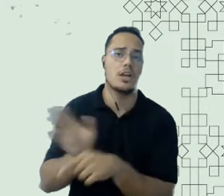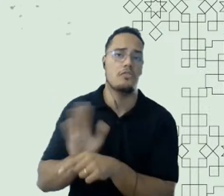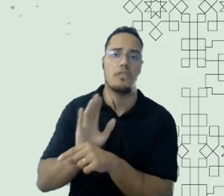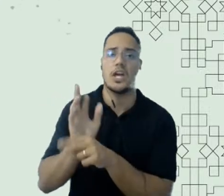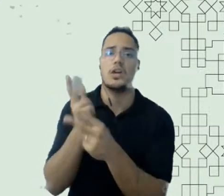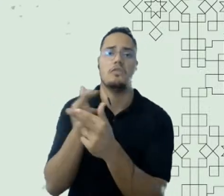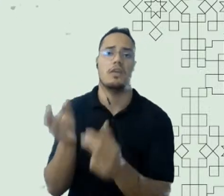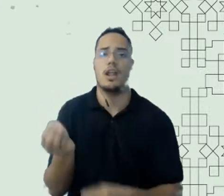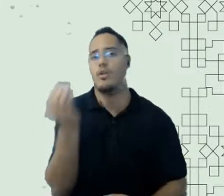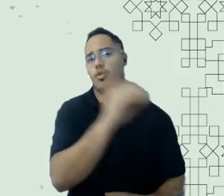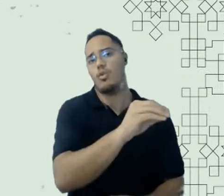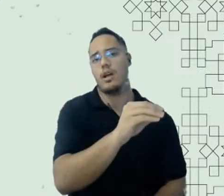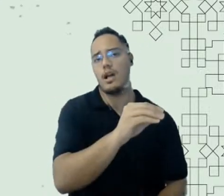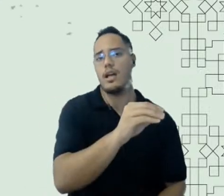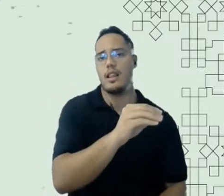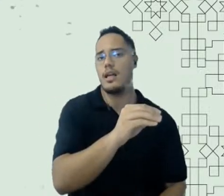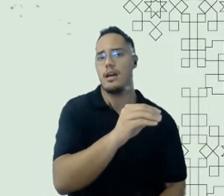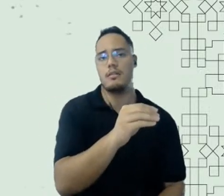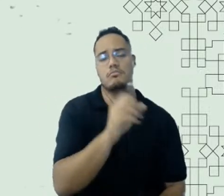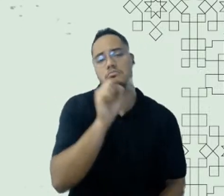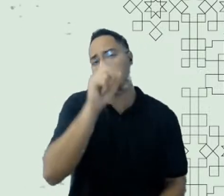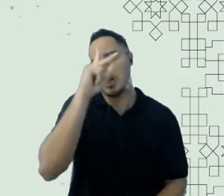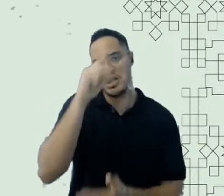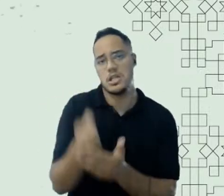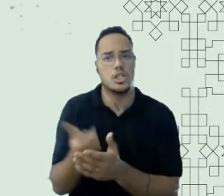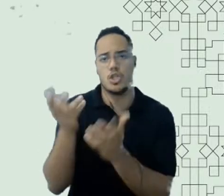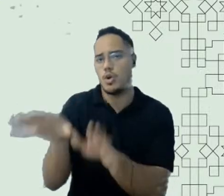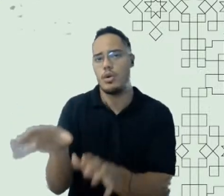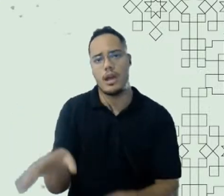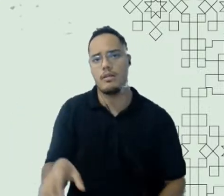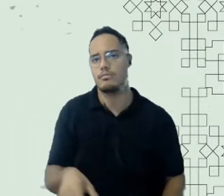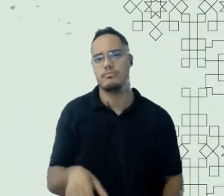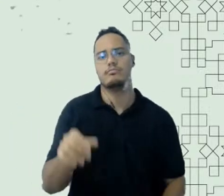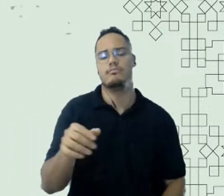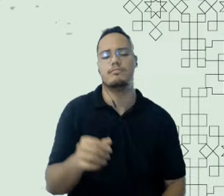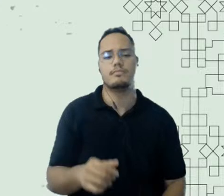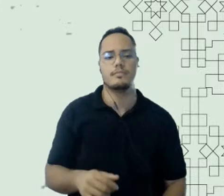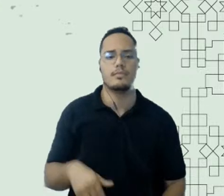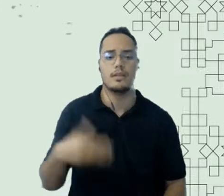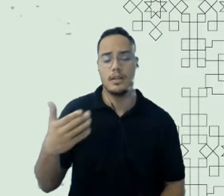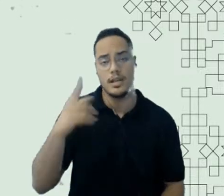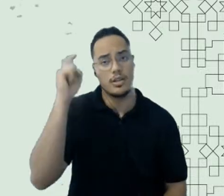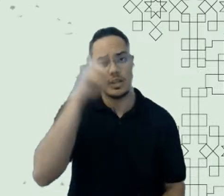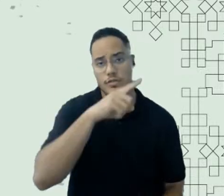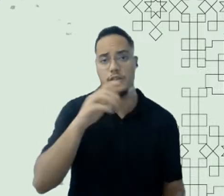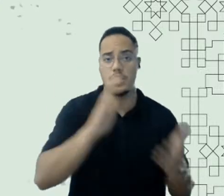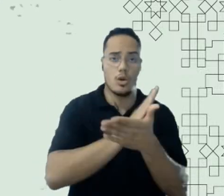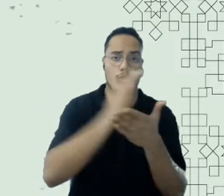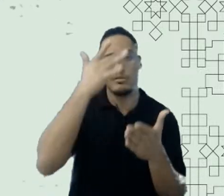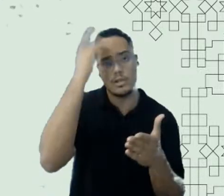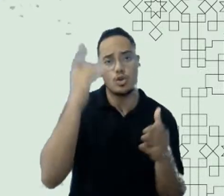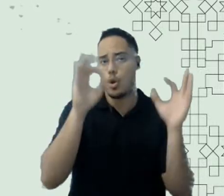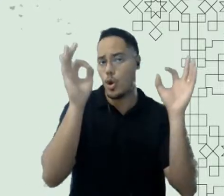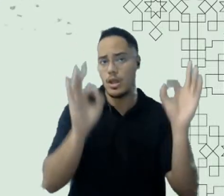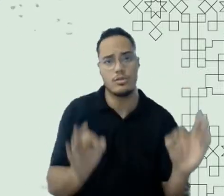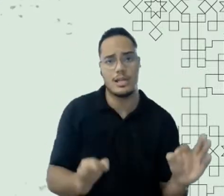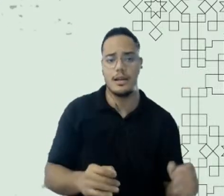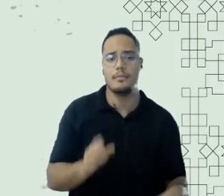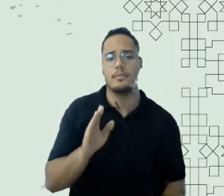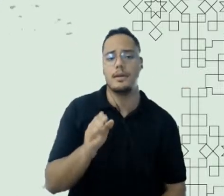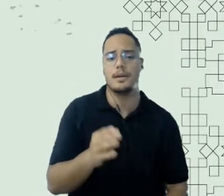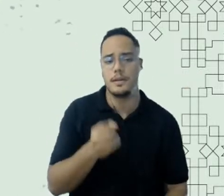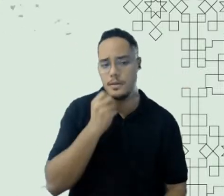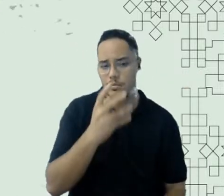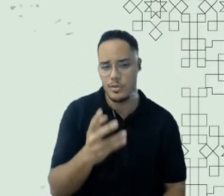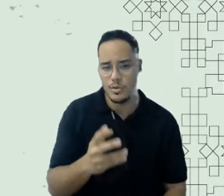very challenging, very challenging. So, okay, wonderful. I think it's very clear the connection